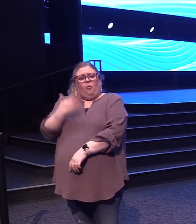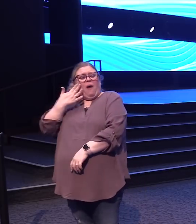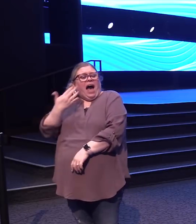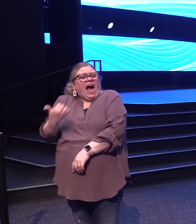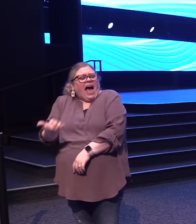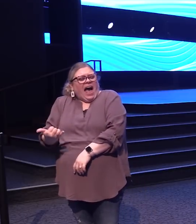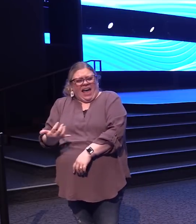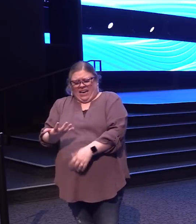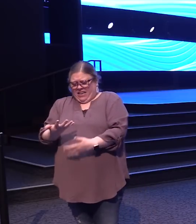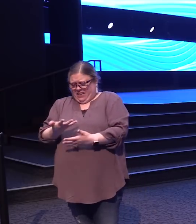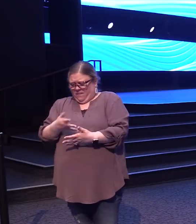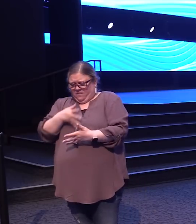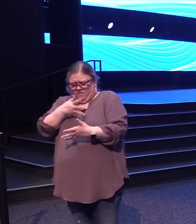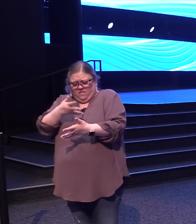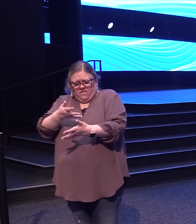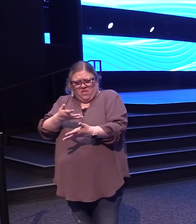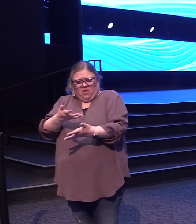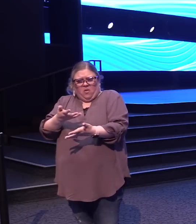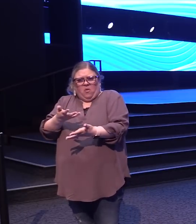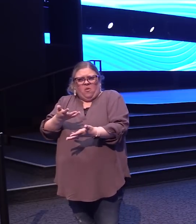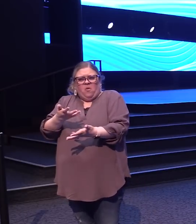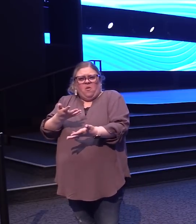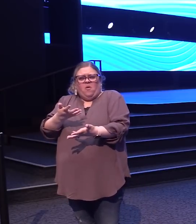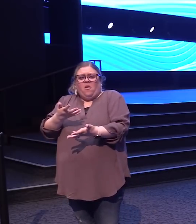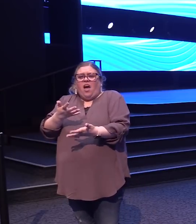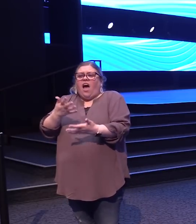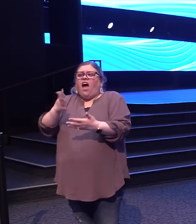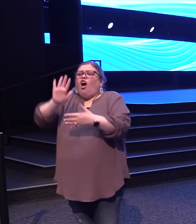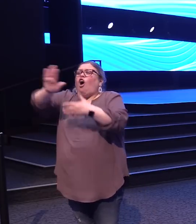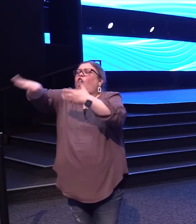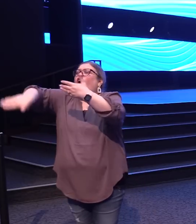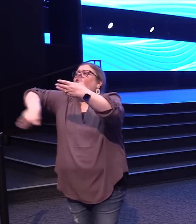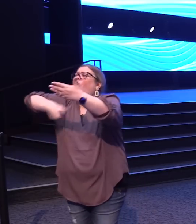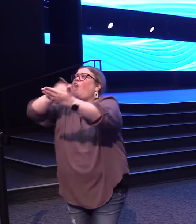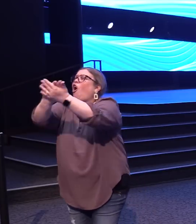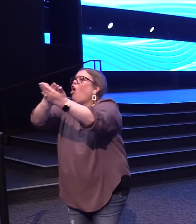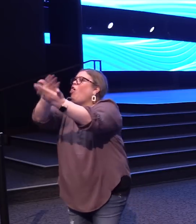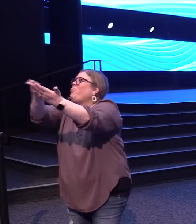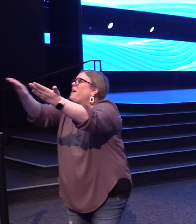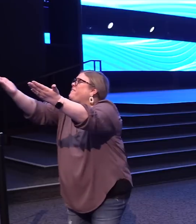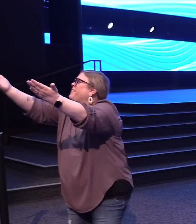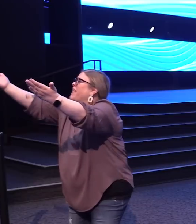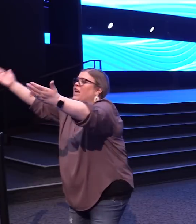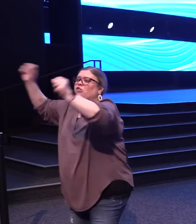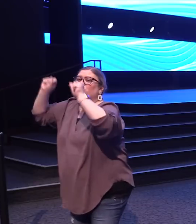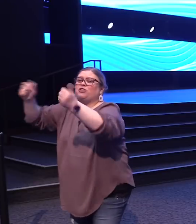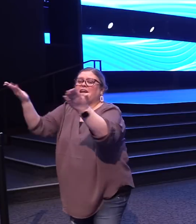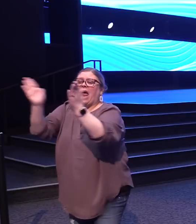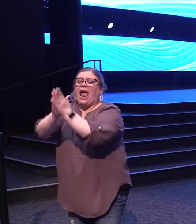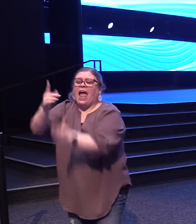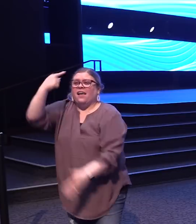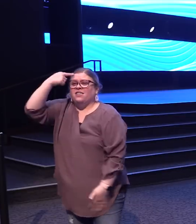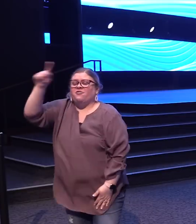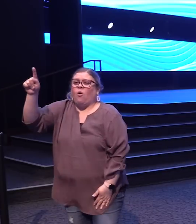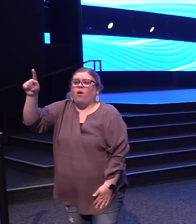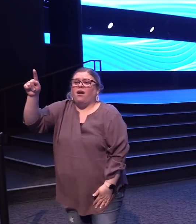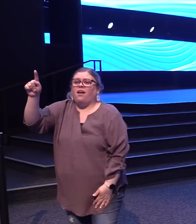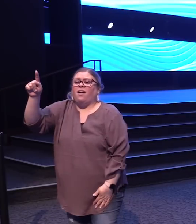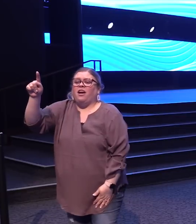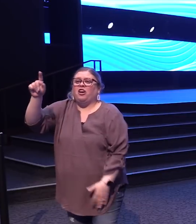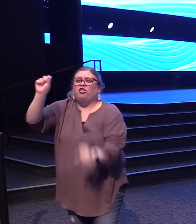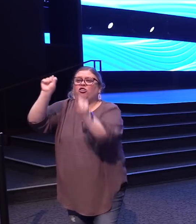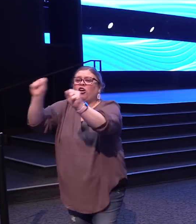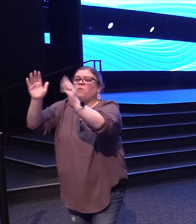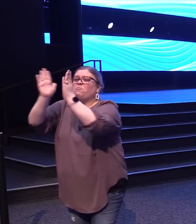why, Nils? What? Out of all the things in the world that you could